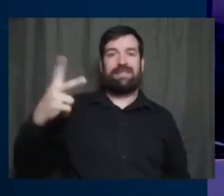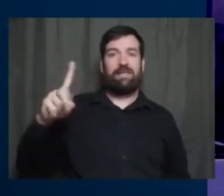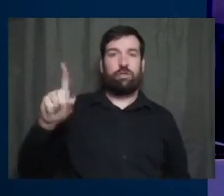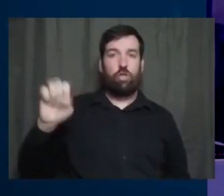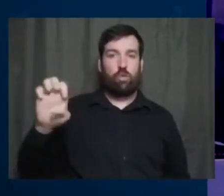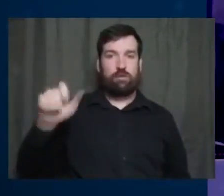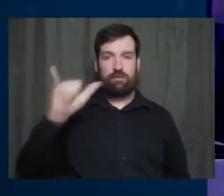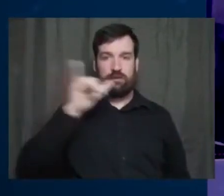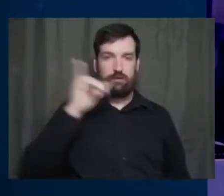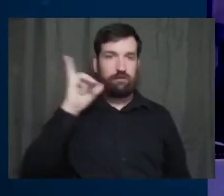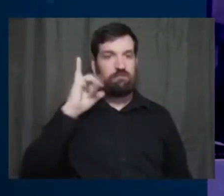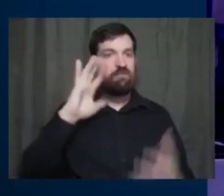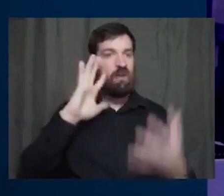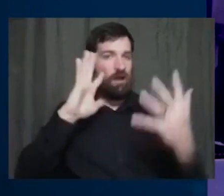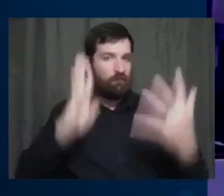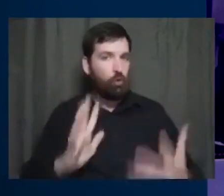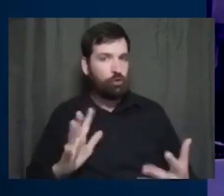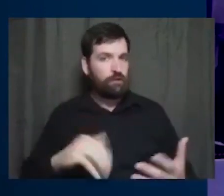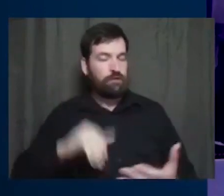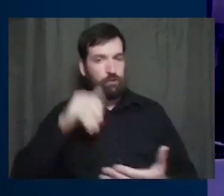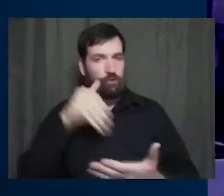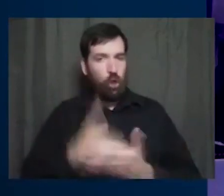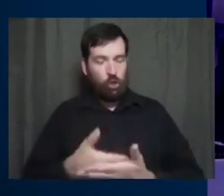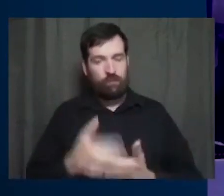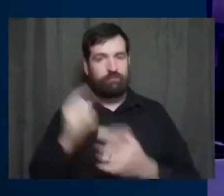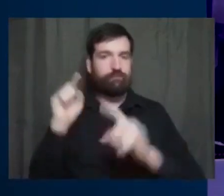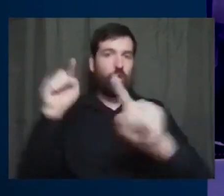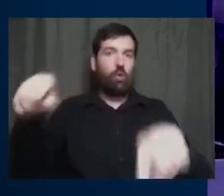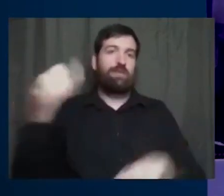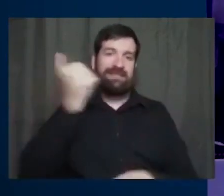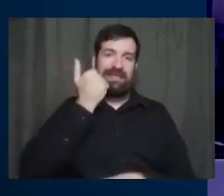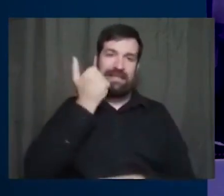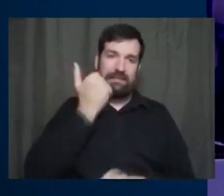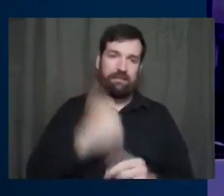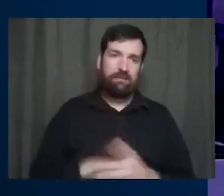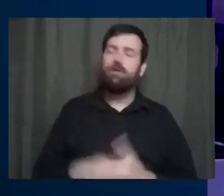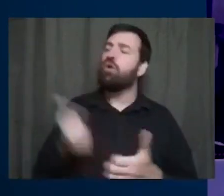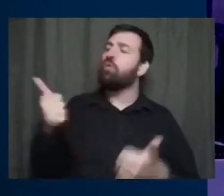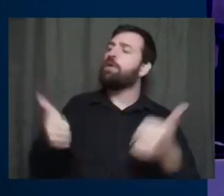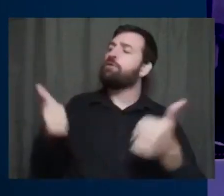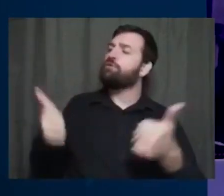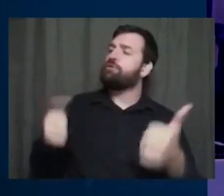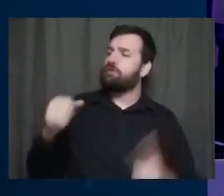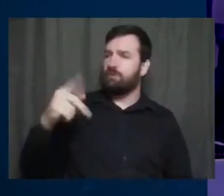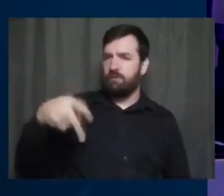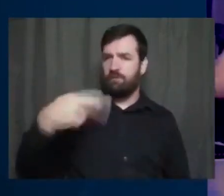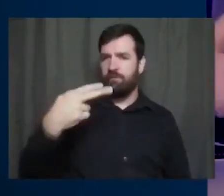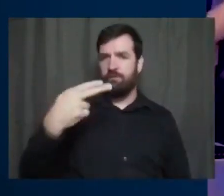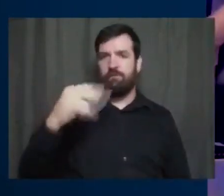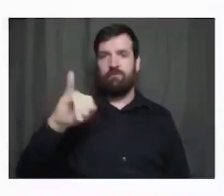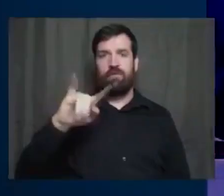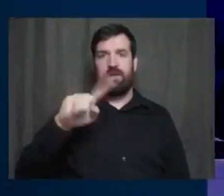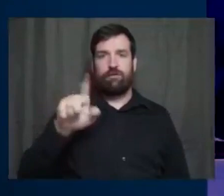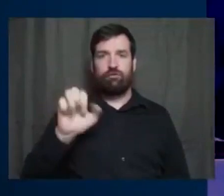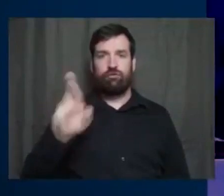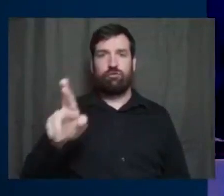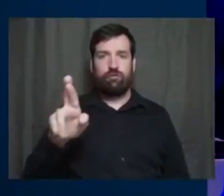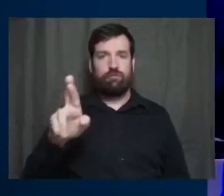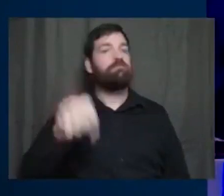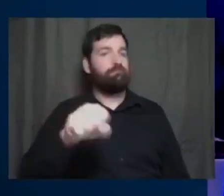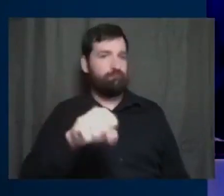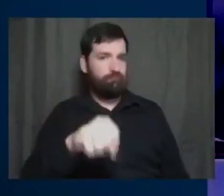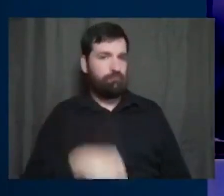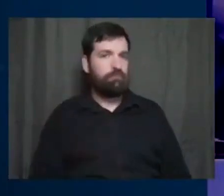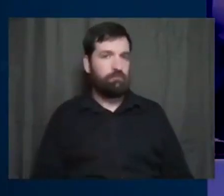had to go to the dentist as well to get some dental work. Which dose did they get? Pfizer, I guess that's They the got only one Pfizer, available. Right. second dose. So,